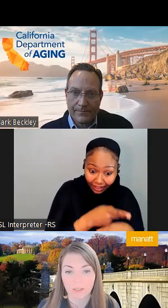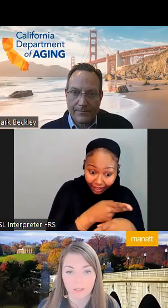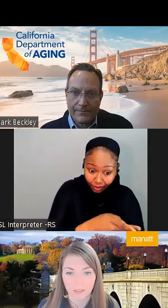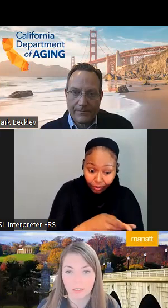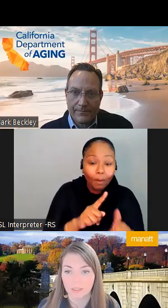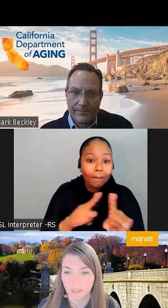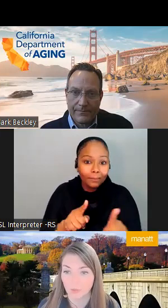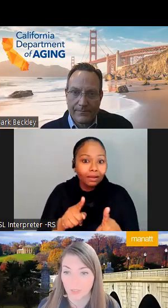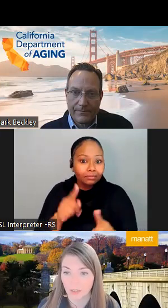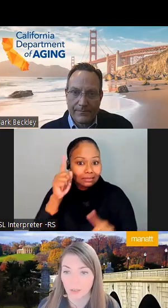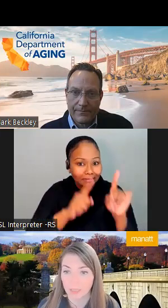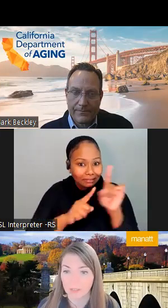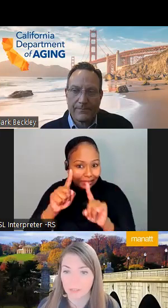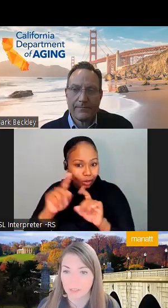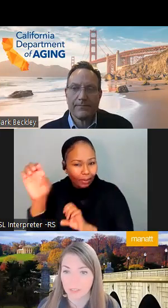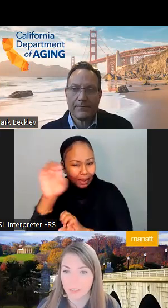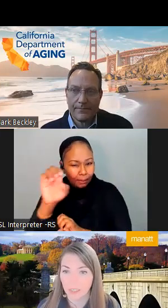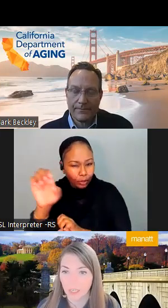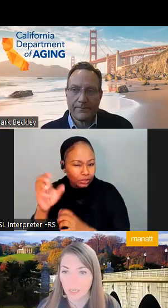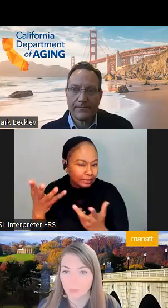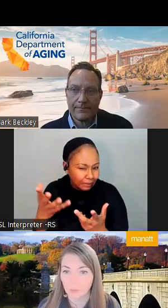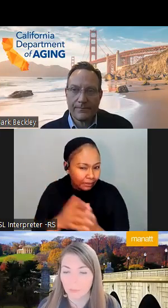emergency and crisis. Thank you for that comment.